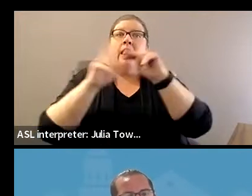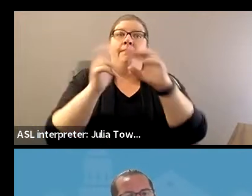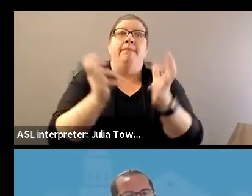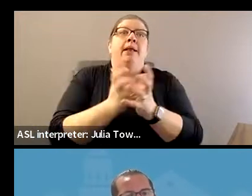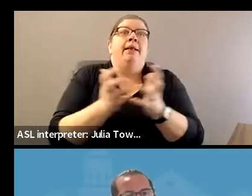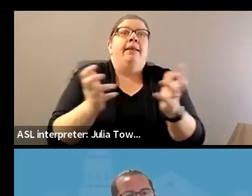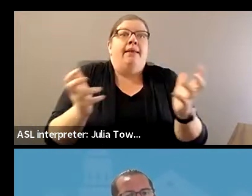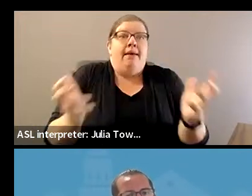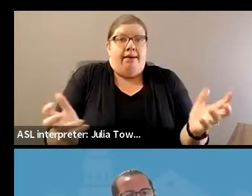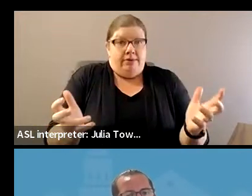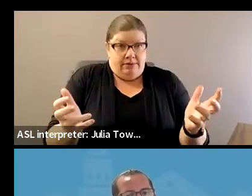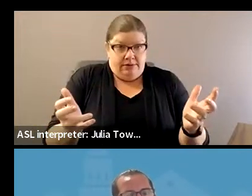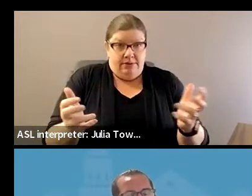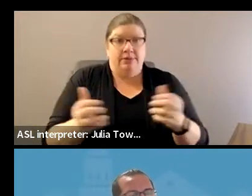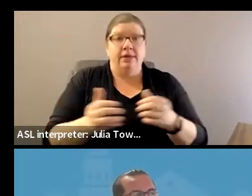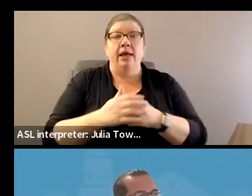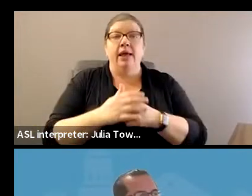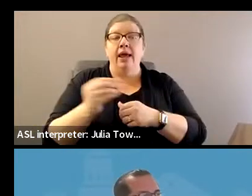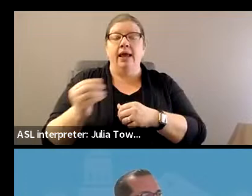considerably.